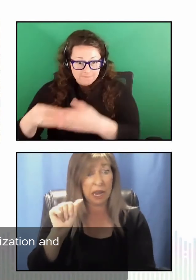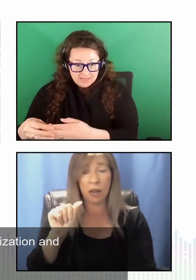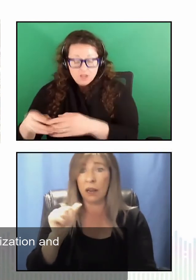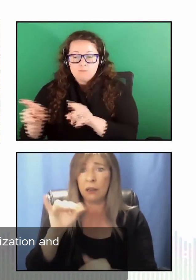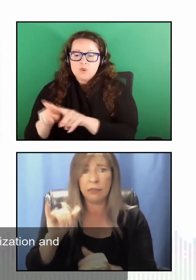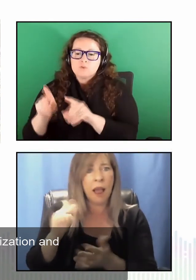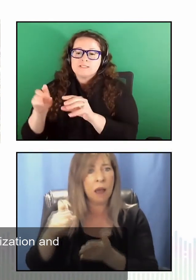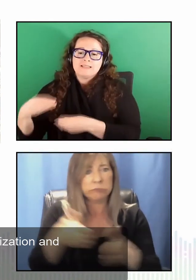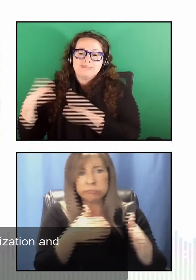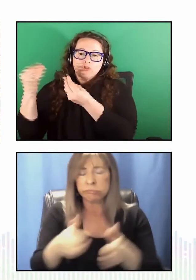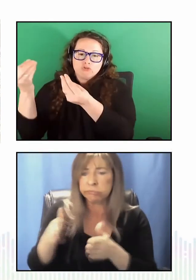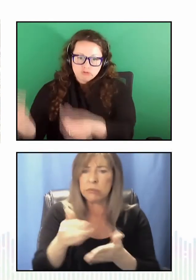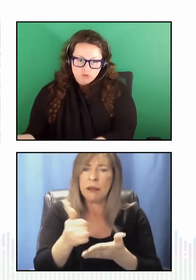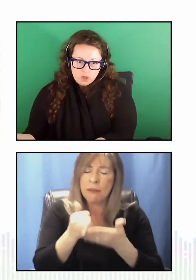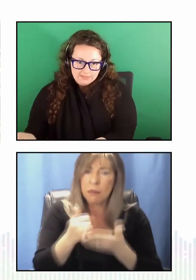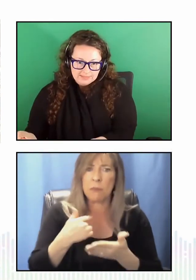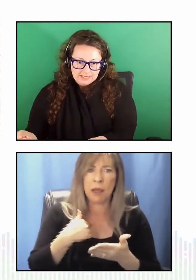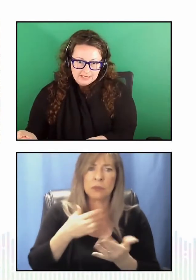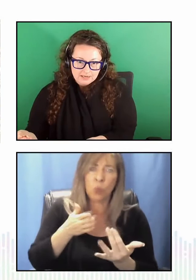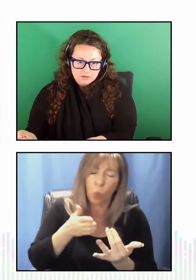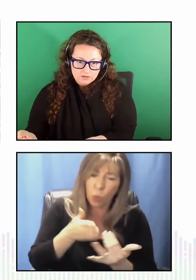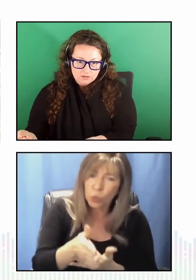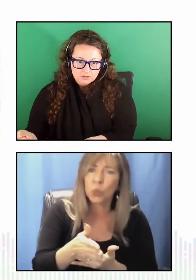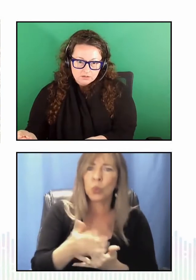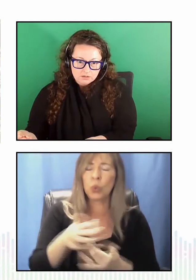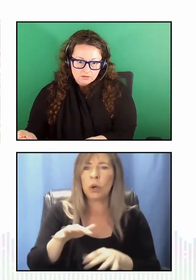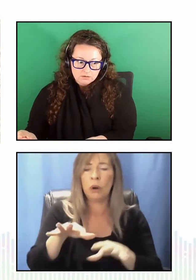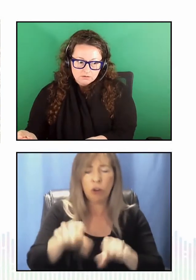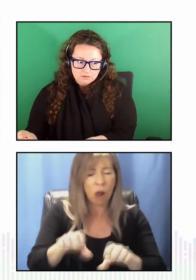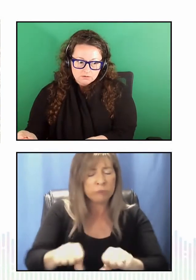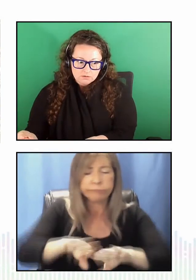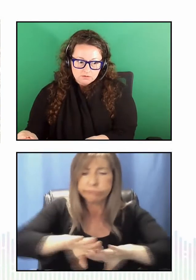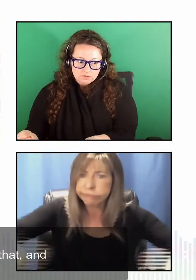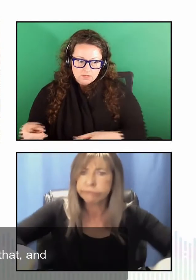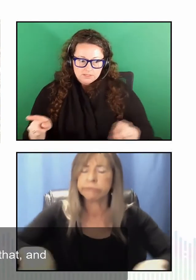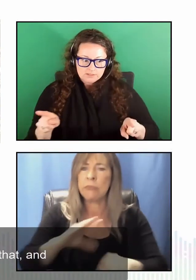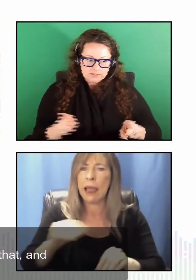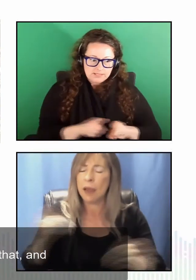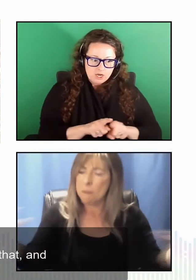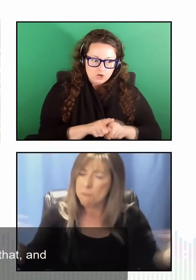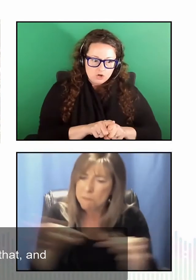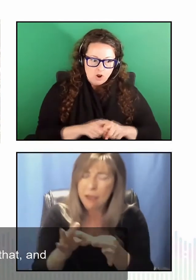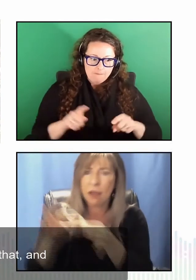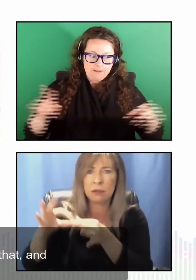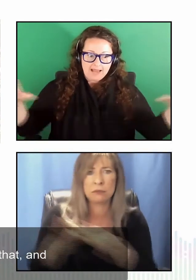of decolonization and reconciliation, land treaties, and now to